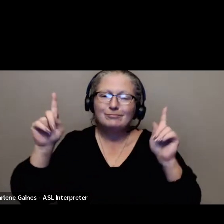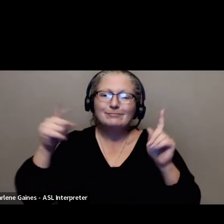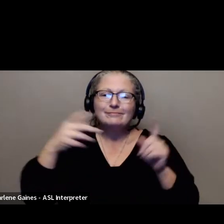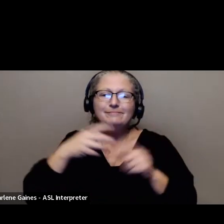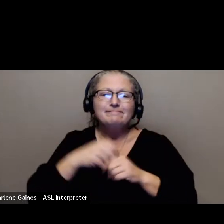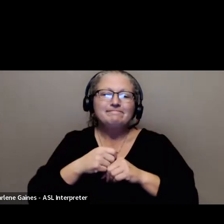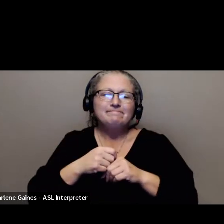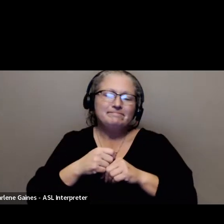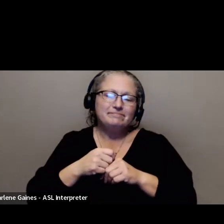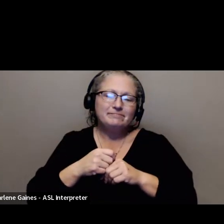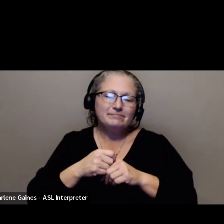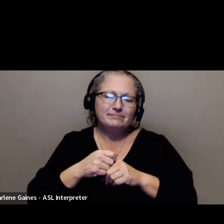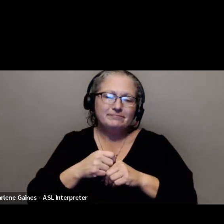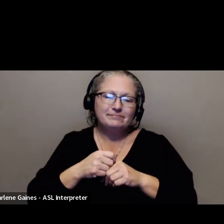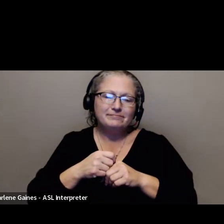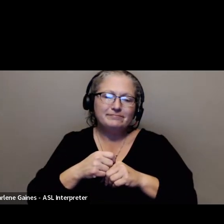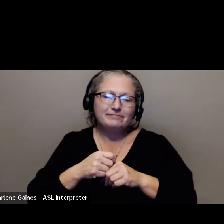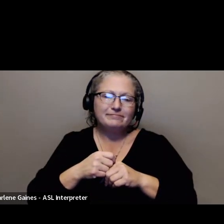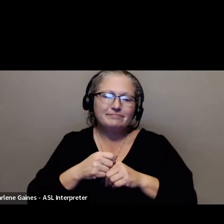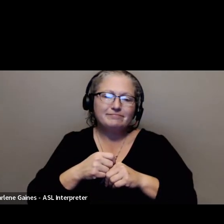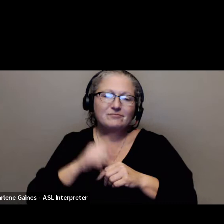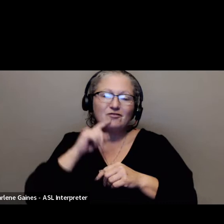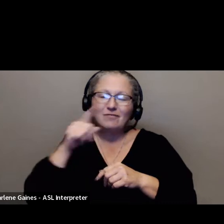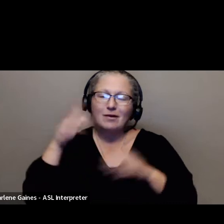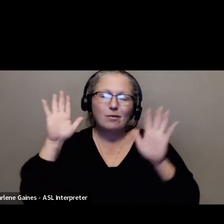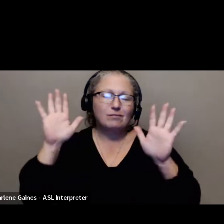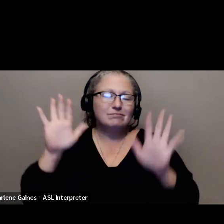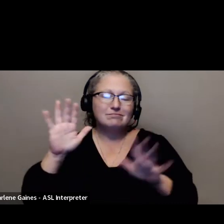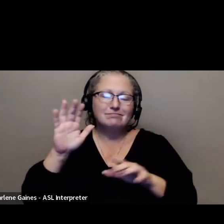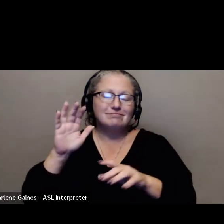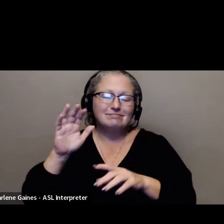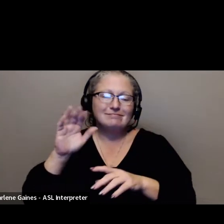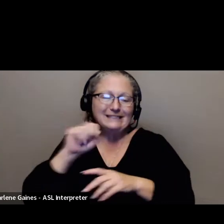It was a fabulous season.